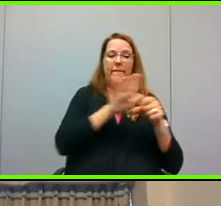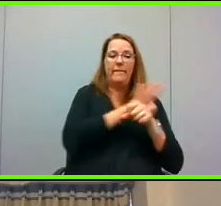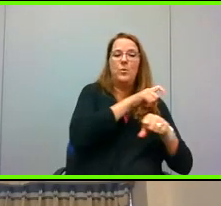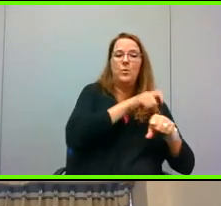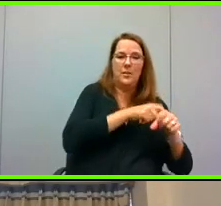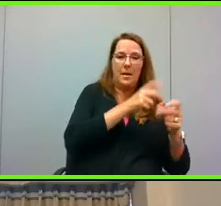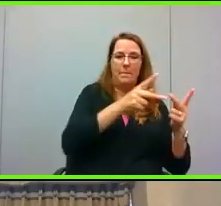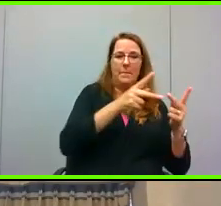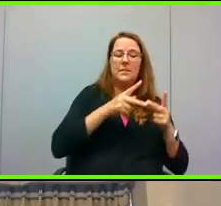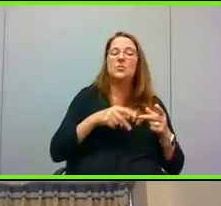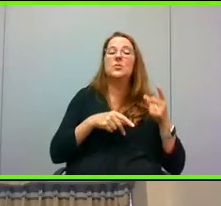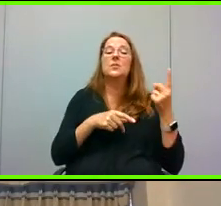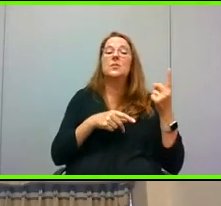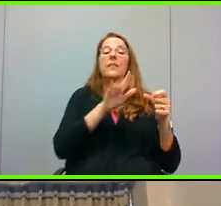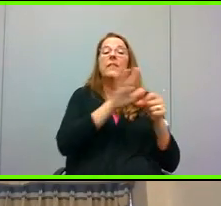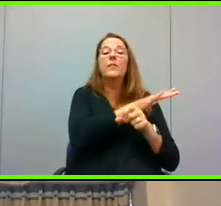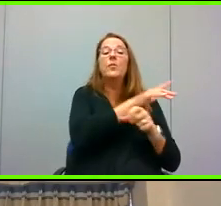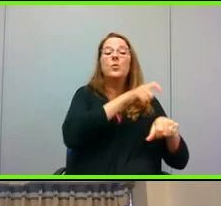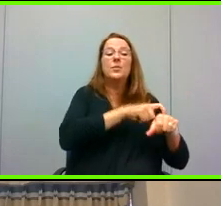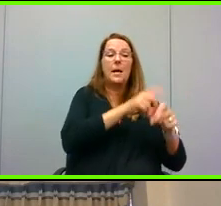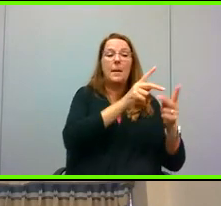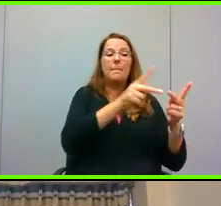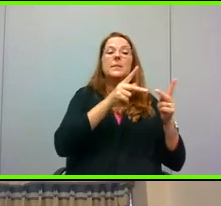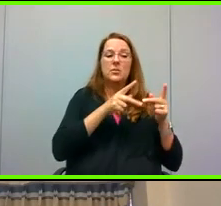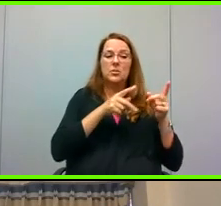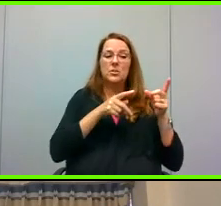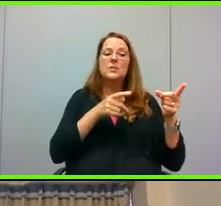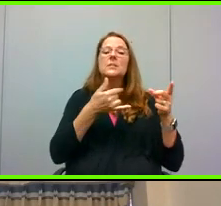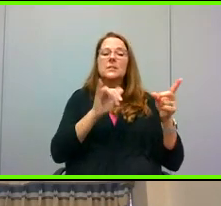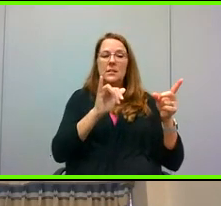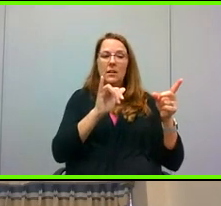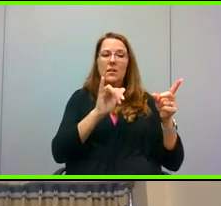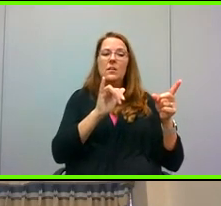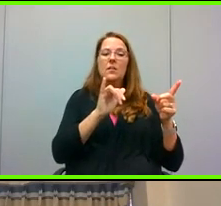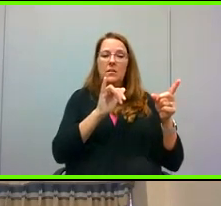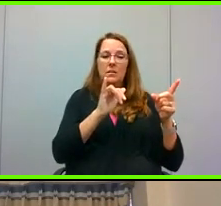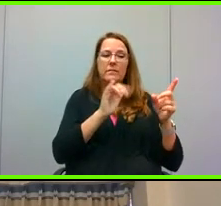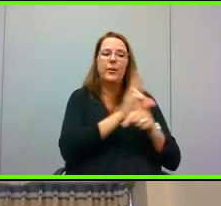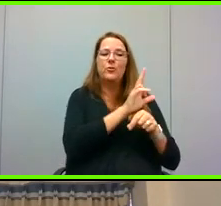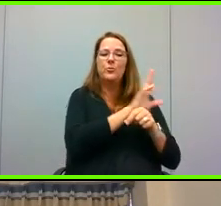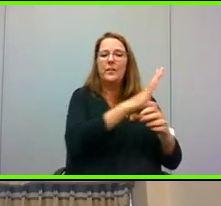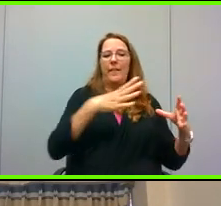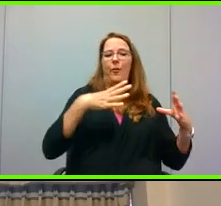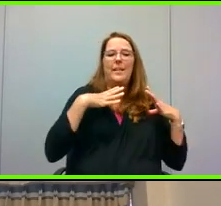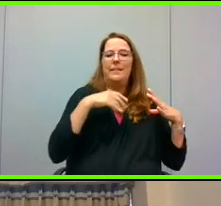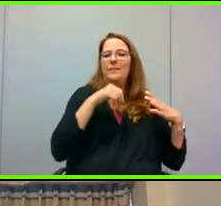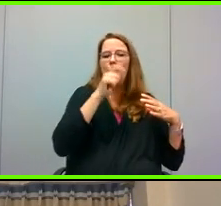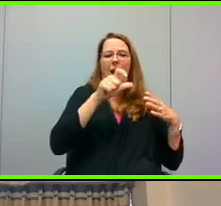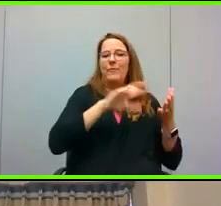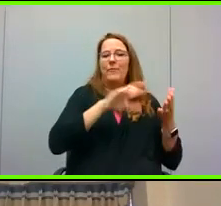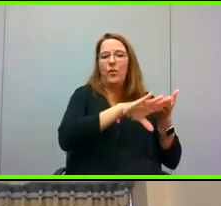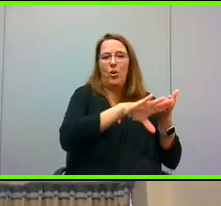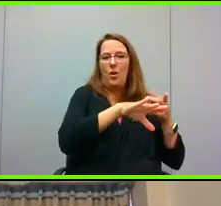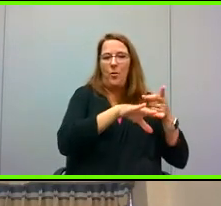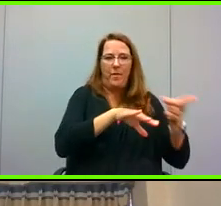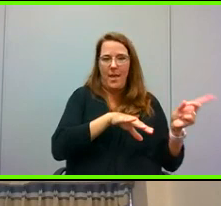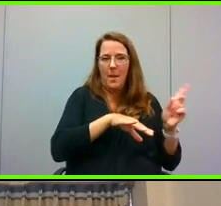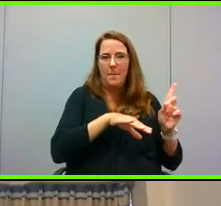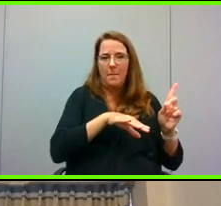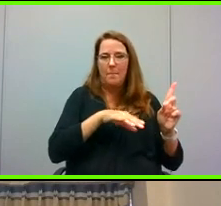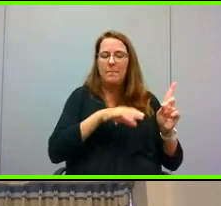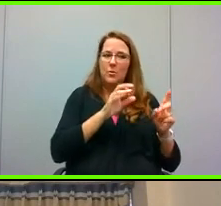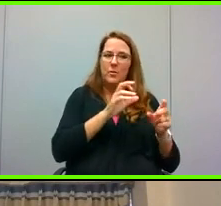full-time position person, similar to our WWRC staff, they're using leave to not be furloughed as they work the hours that they can